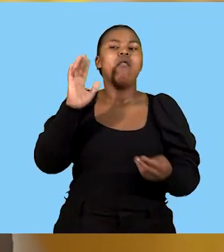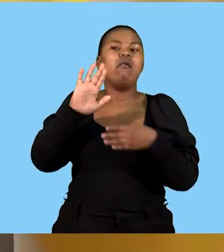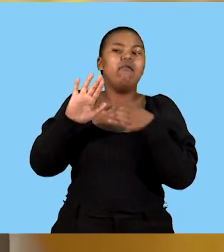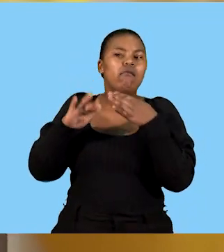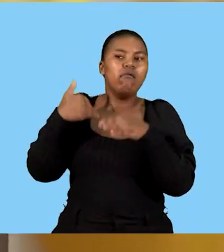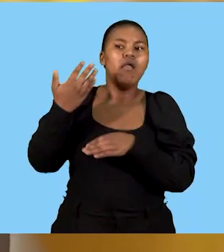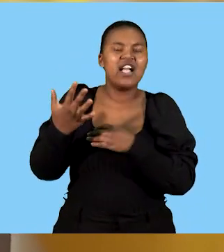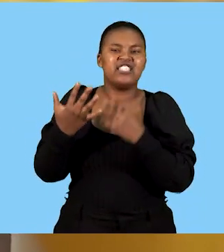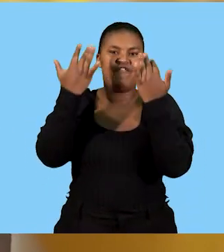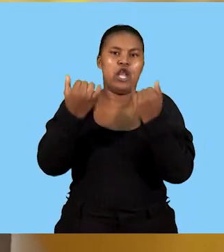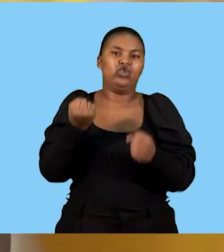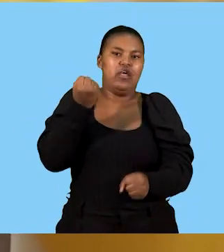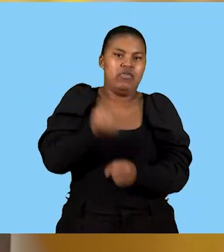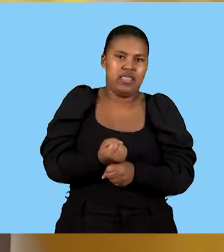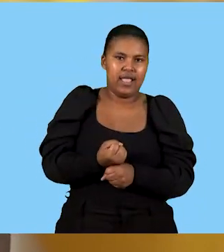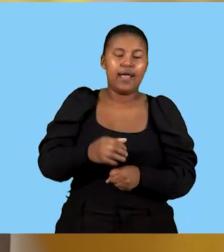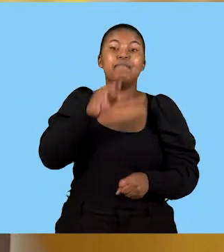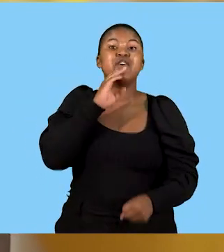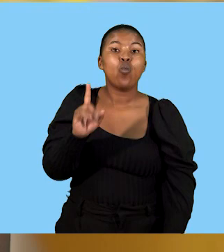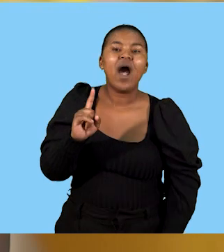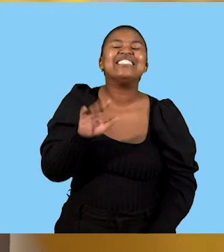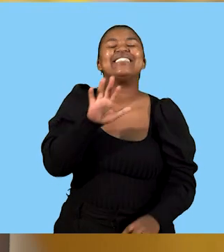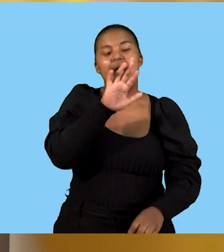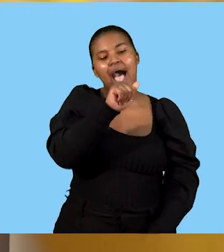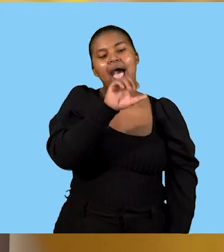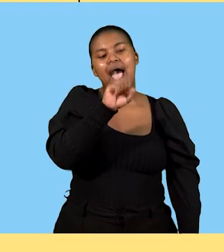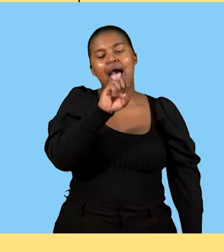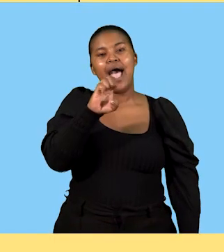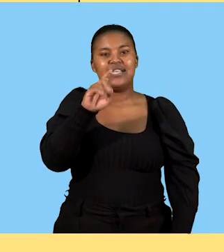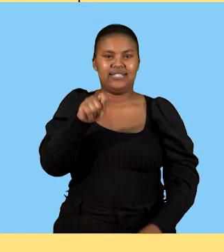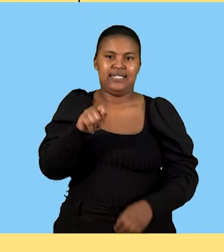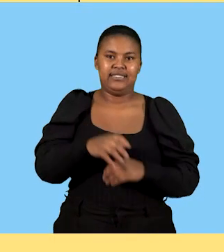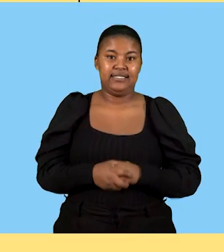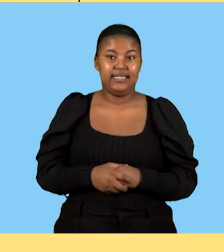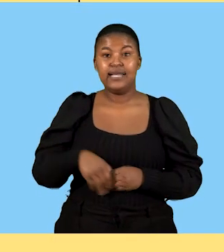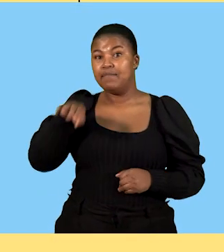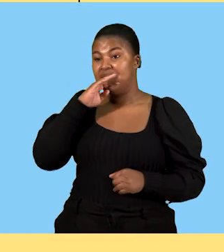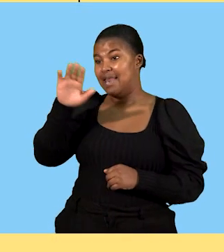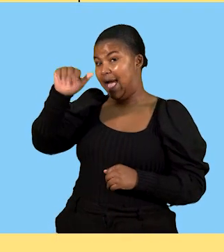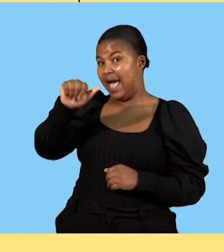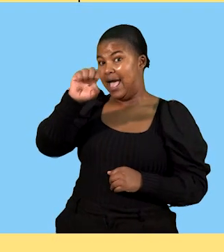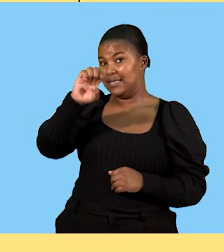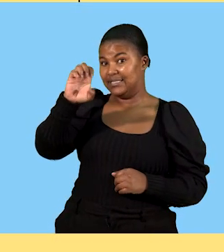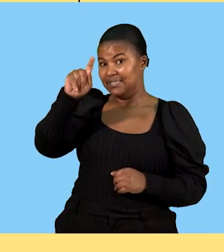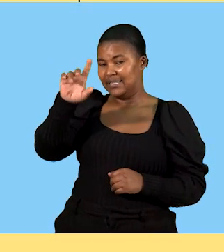year. Therefore, we consider it to be an asset. So I'll come here then under my assets, I say plus